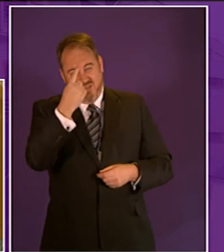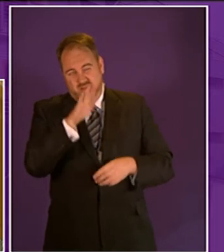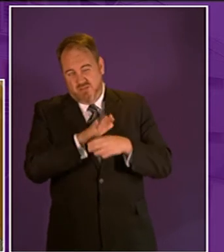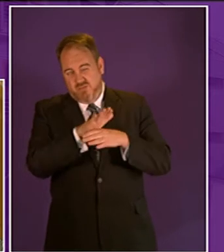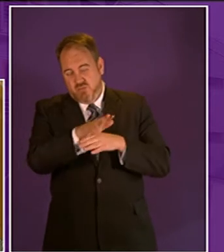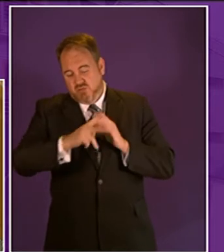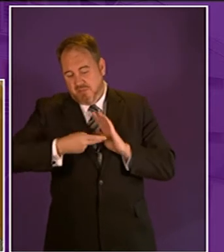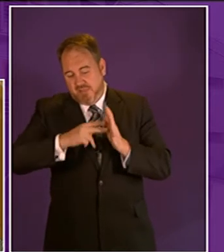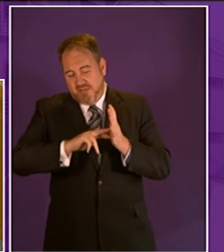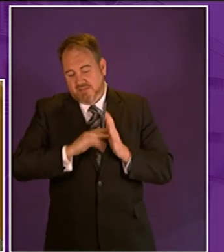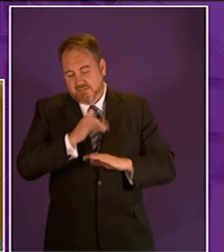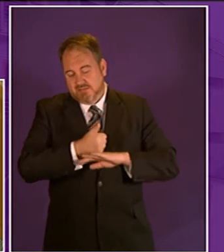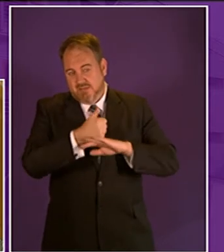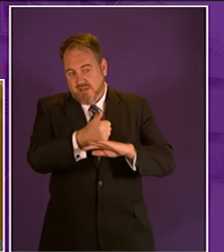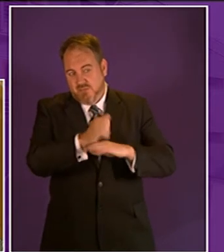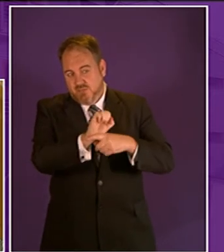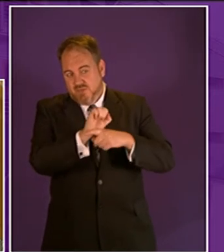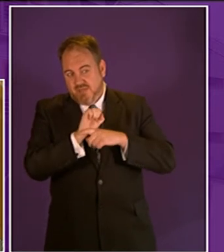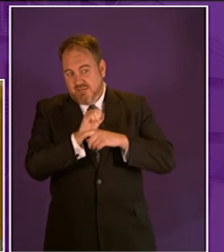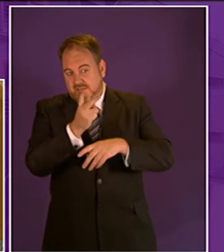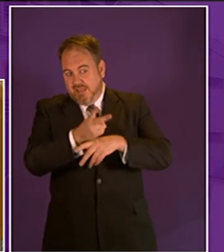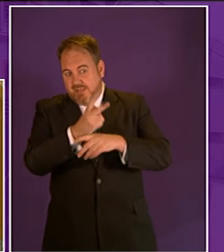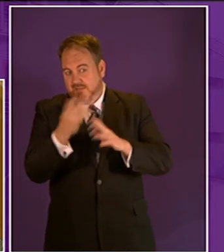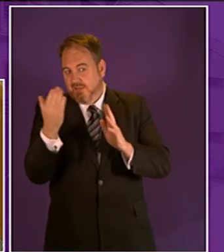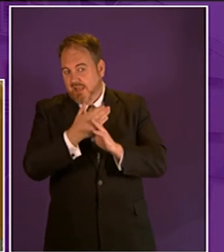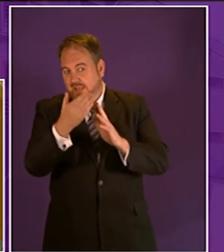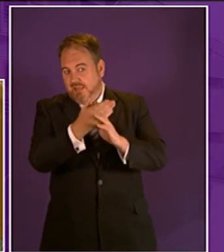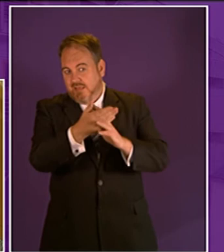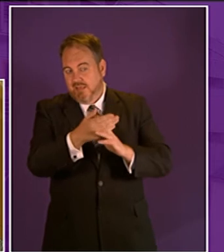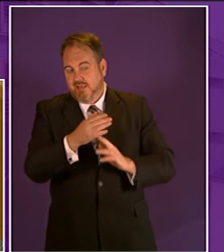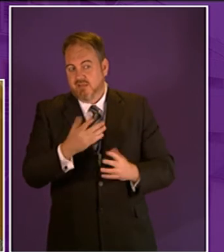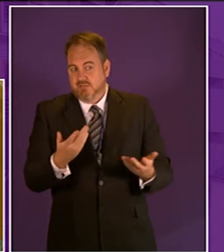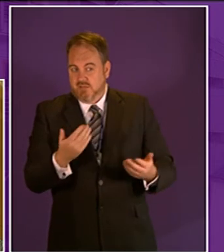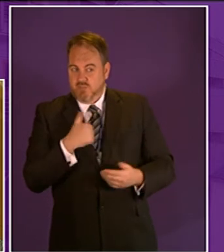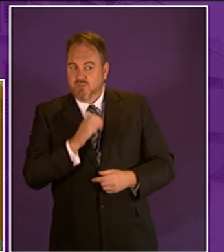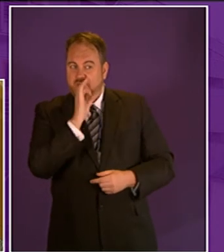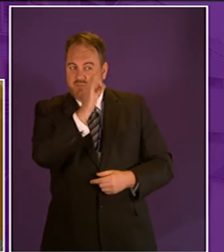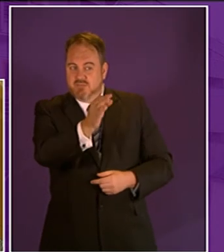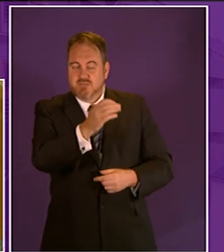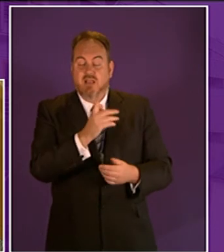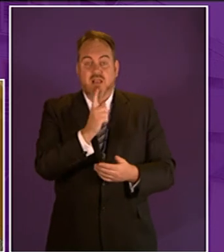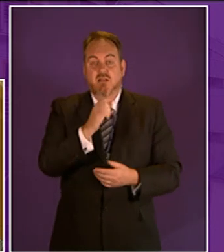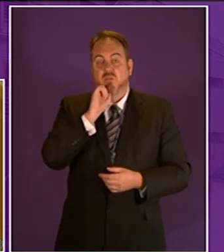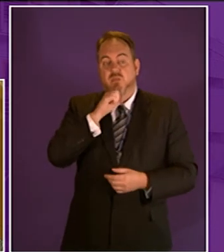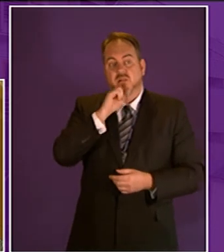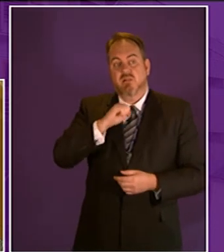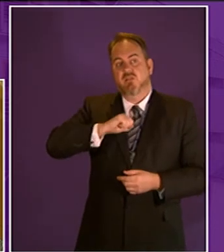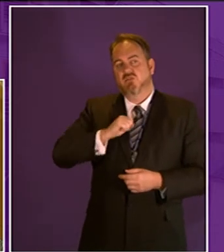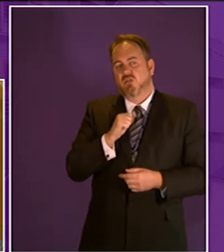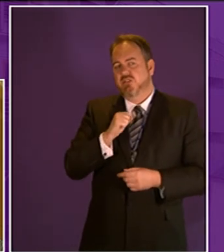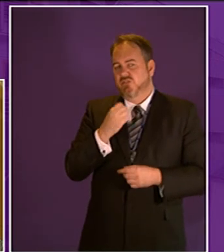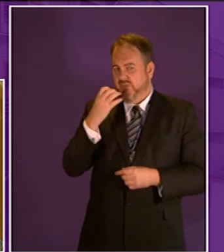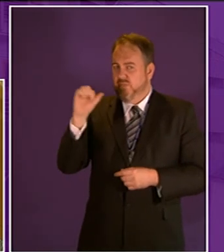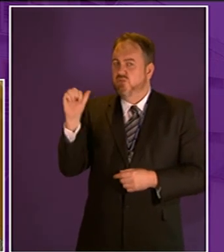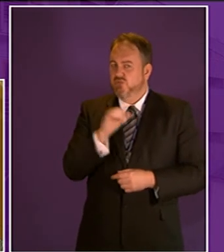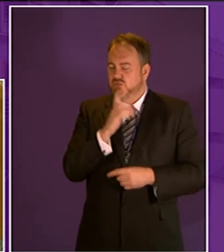is actually in place to cope with larger scale incidents should they ever occur? And when did the Scottish Government last undertake an audit of